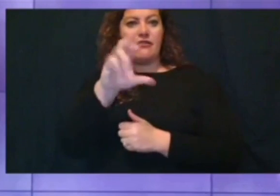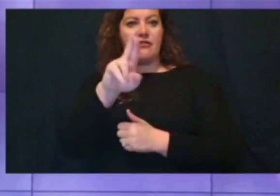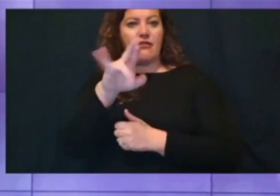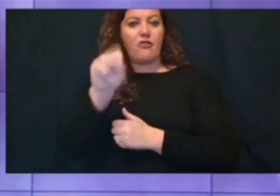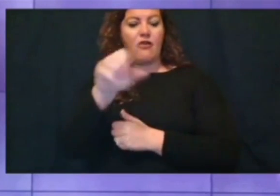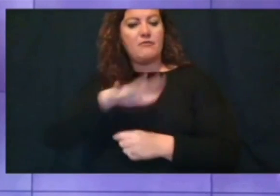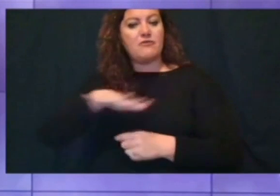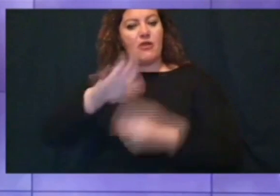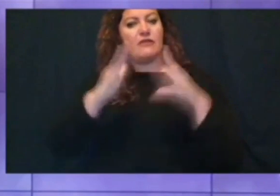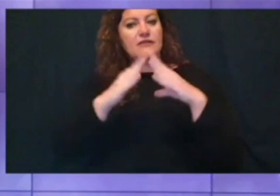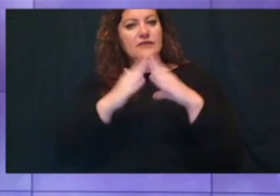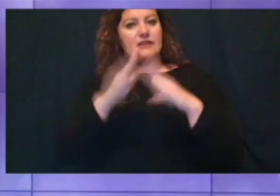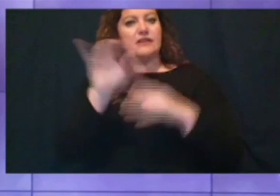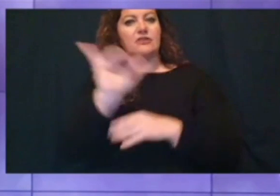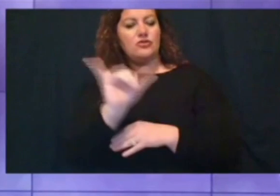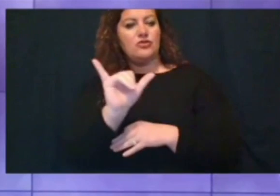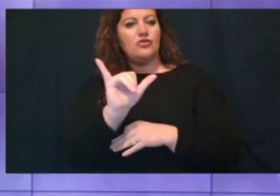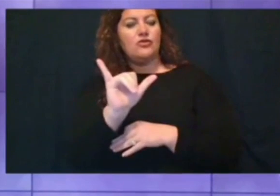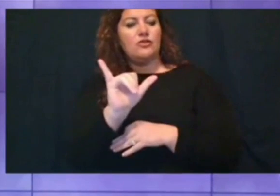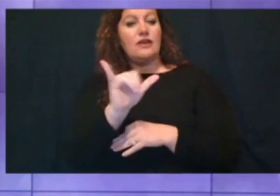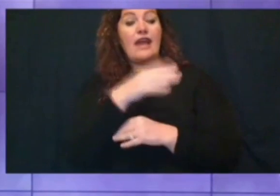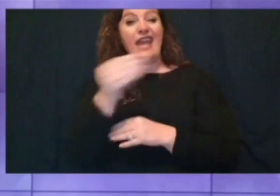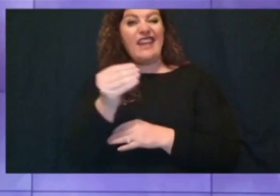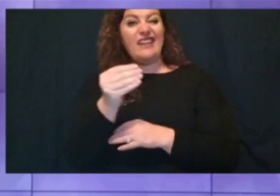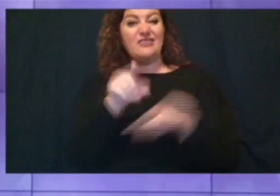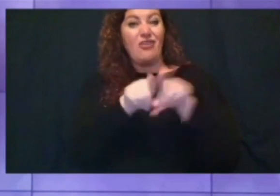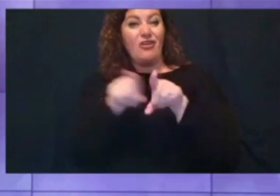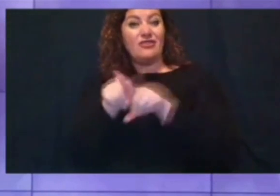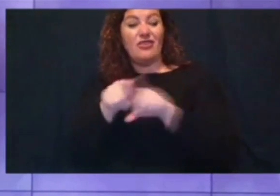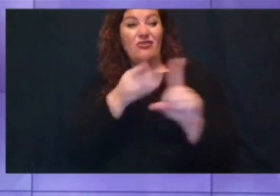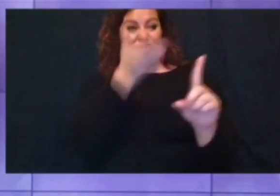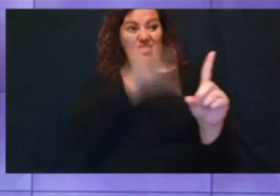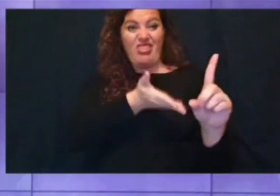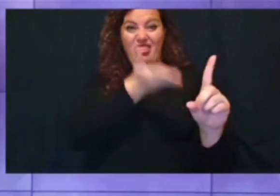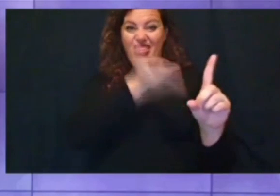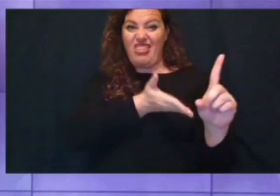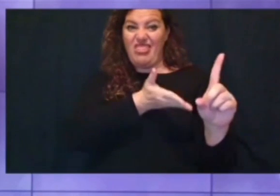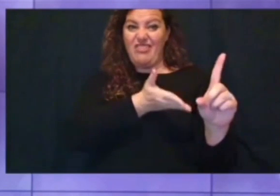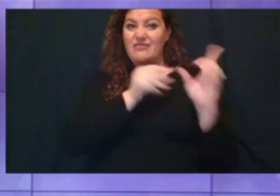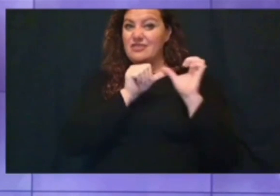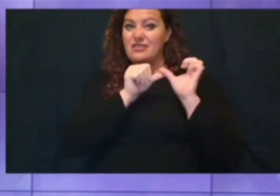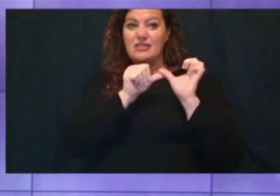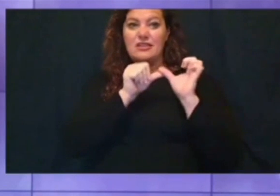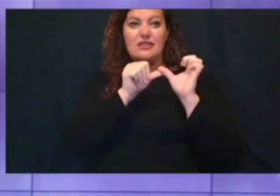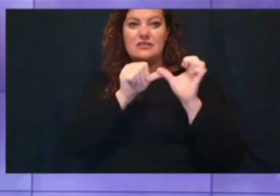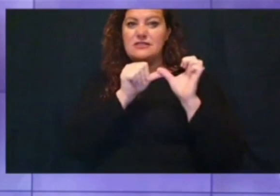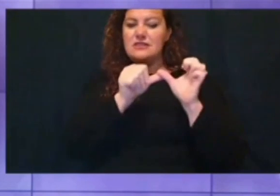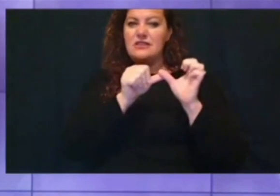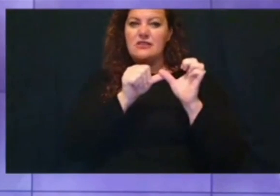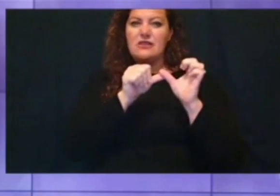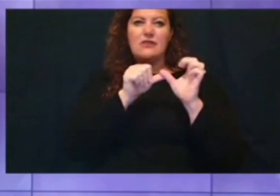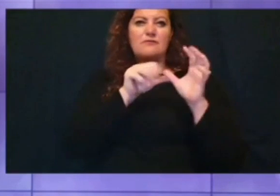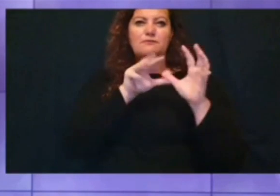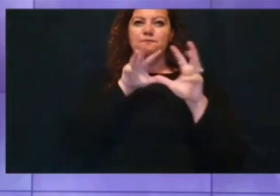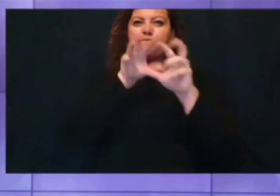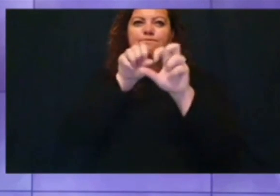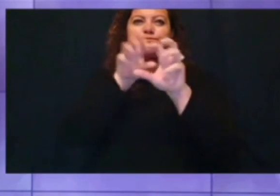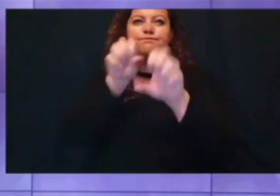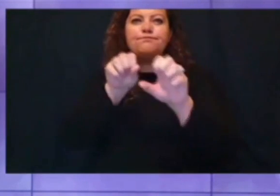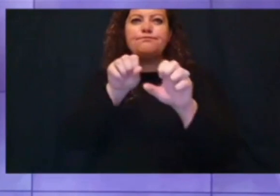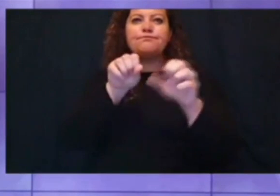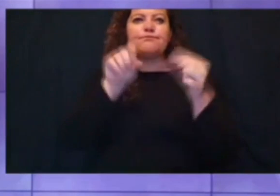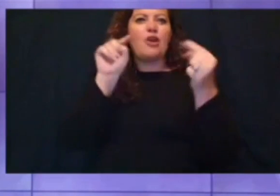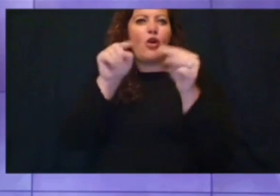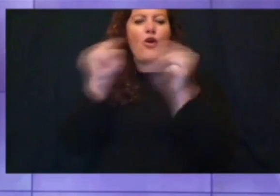but the individuals continue to victimize our retailers and victimize the individuals that are working